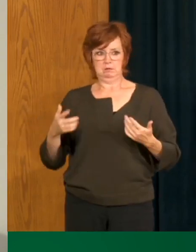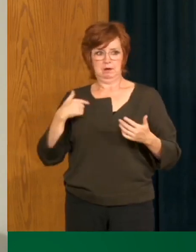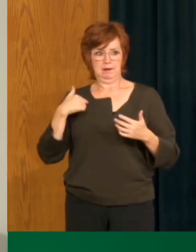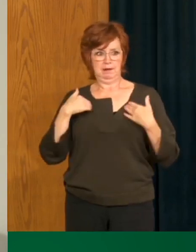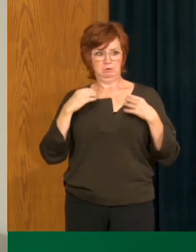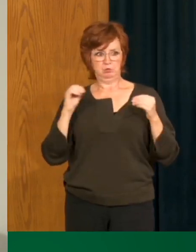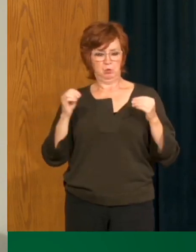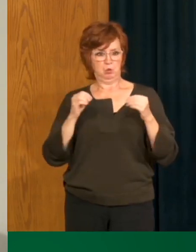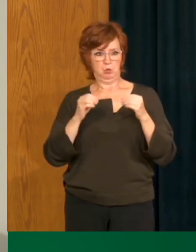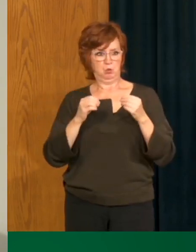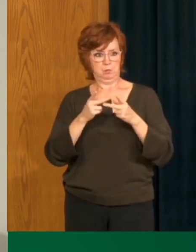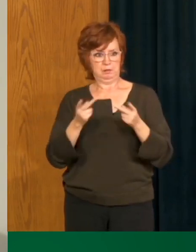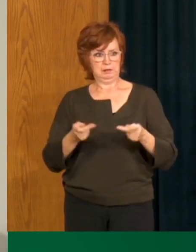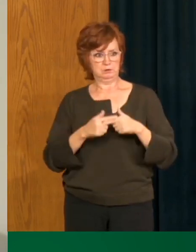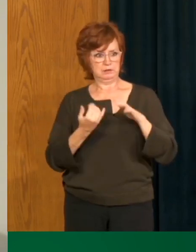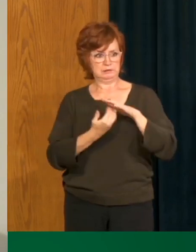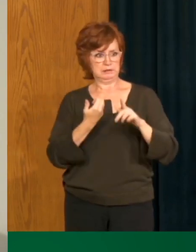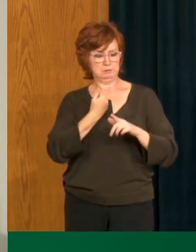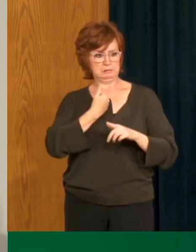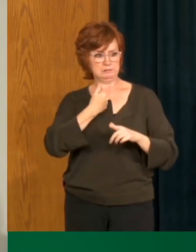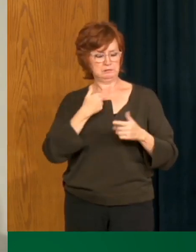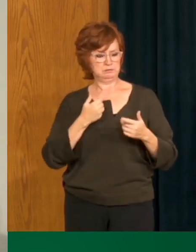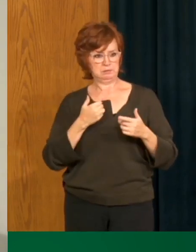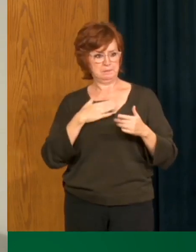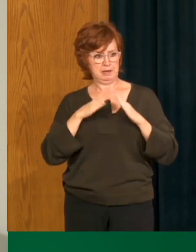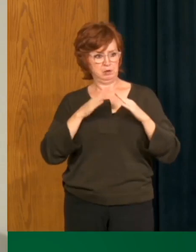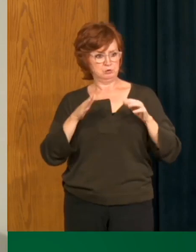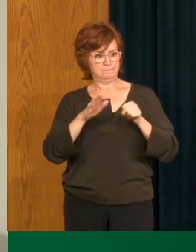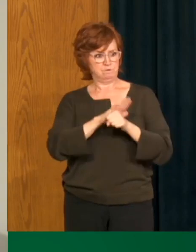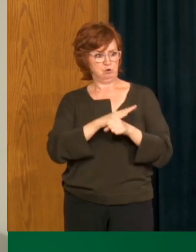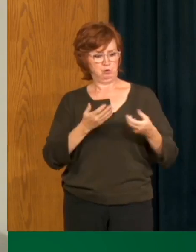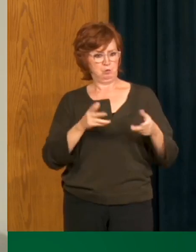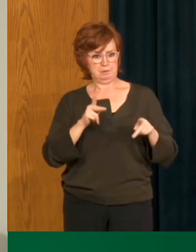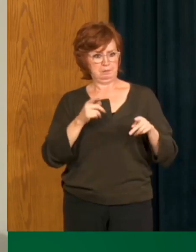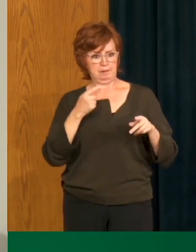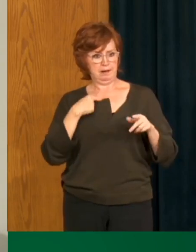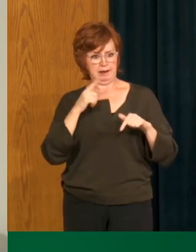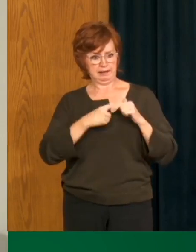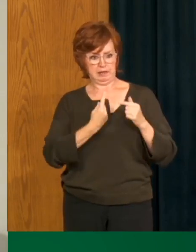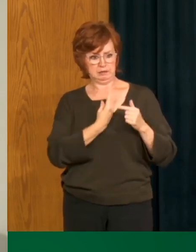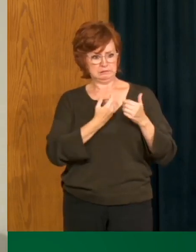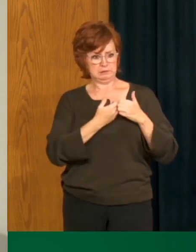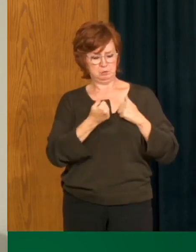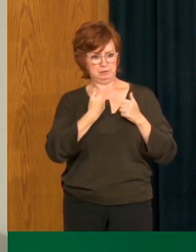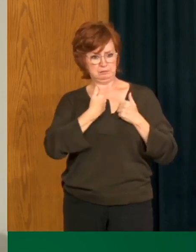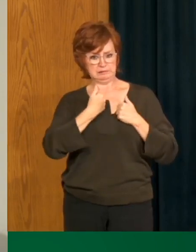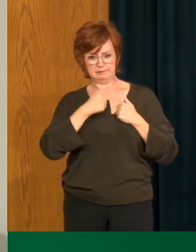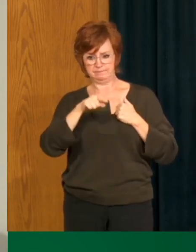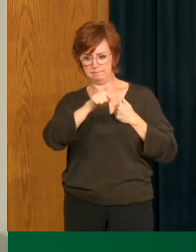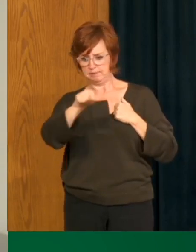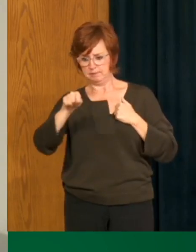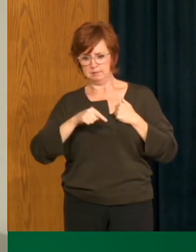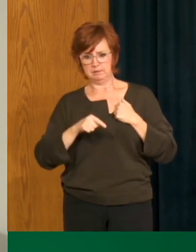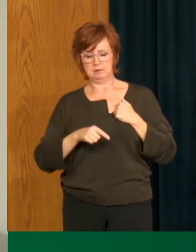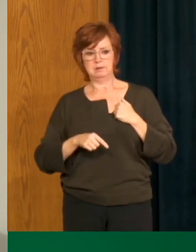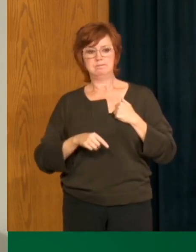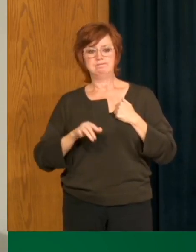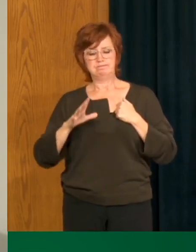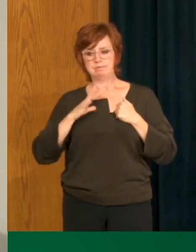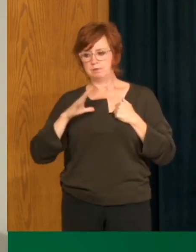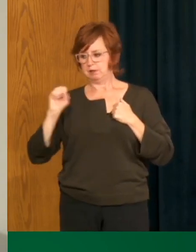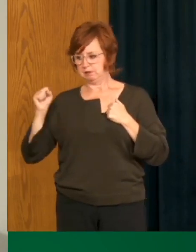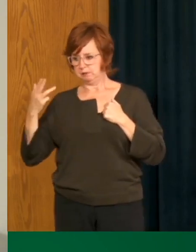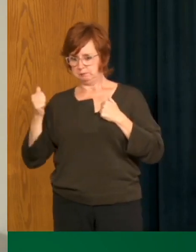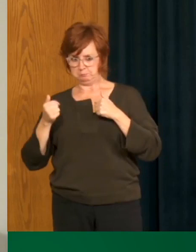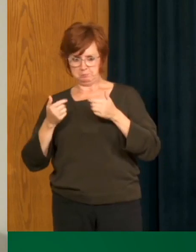services, to provide alternate housing, which is not the case right now in the Southwest. There was some challenge in the Northwest, but the Saskatchewan Health Authority and other